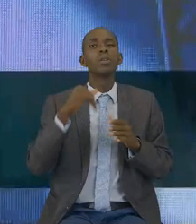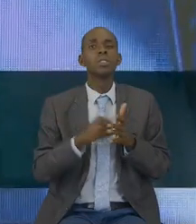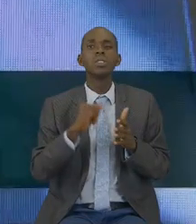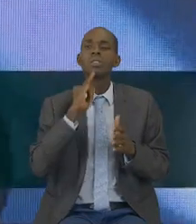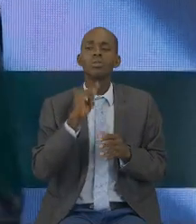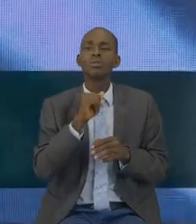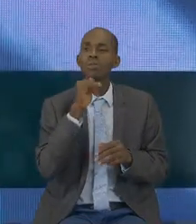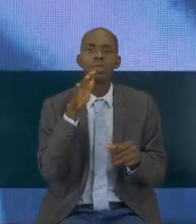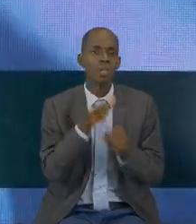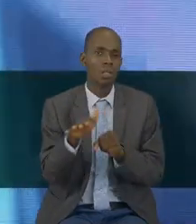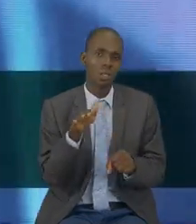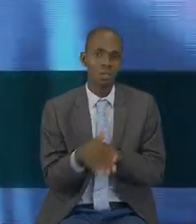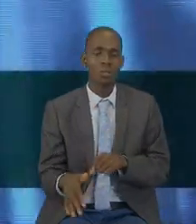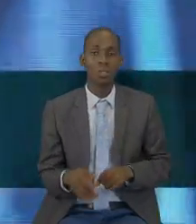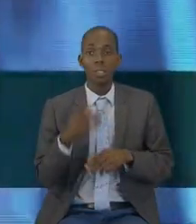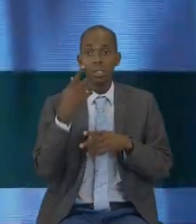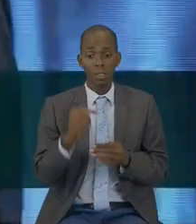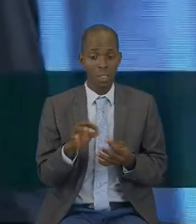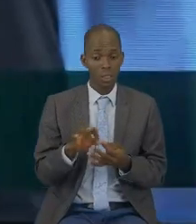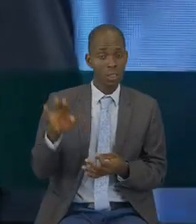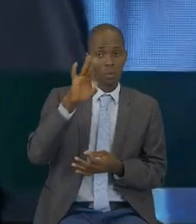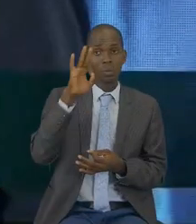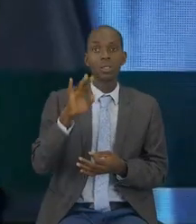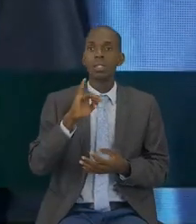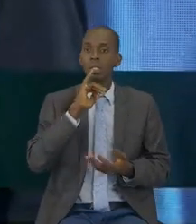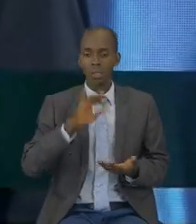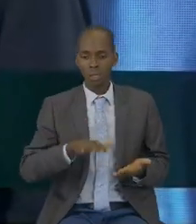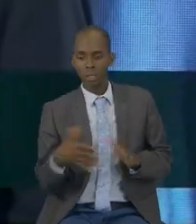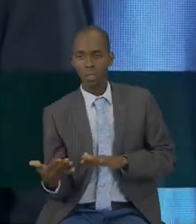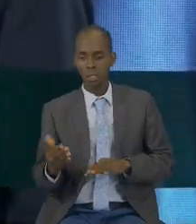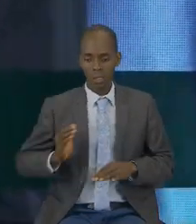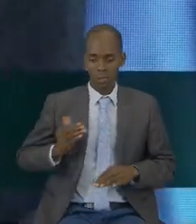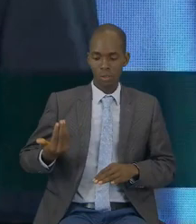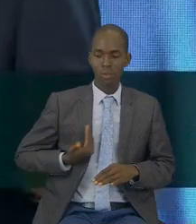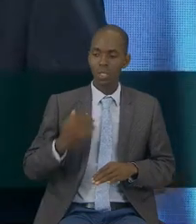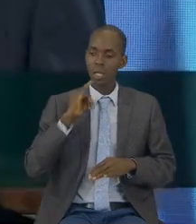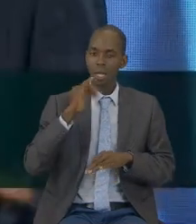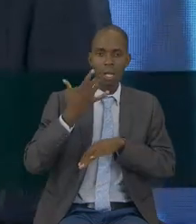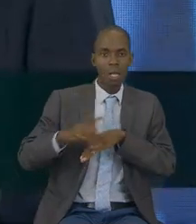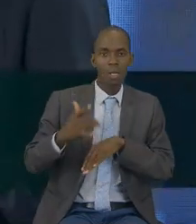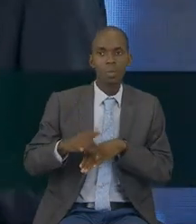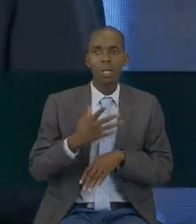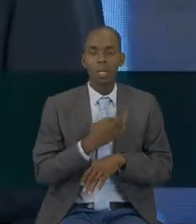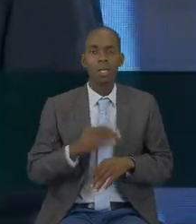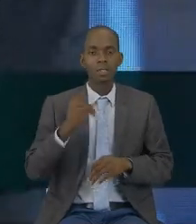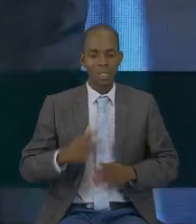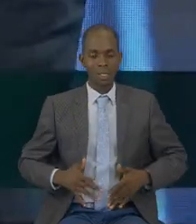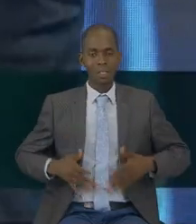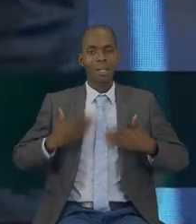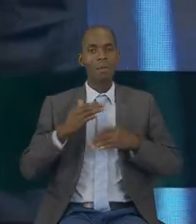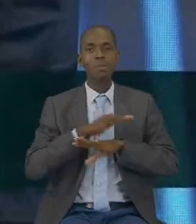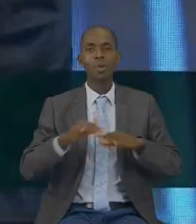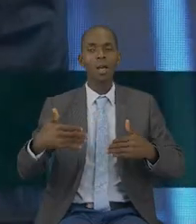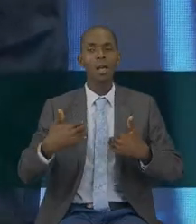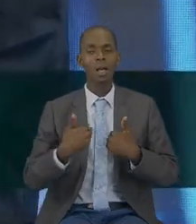not enough. The spirit is dead, the soul is empty, and the life does not have